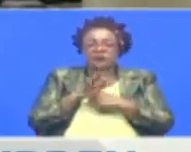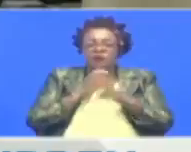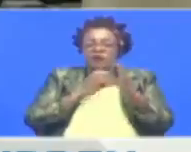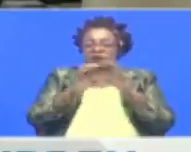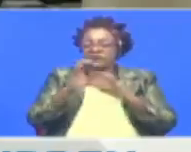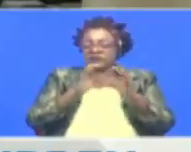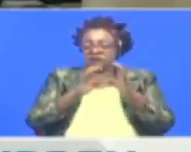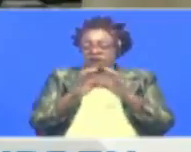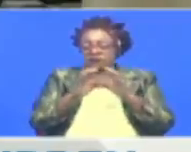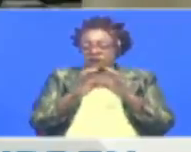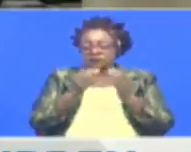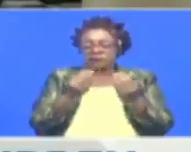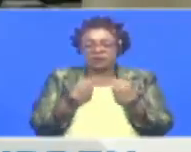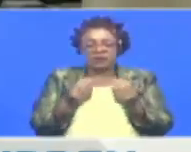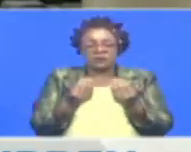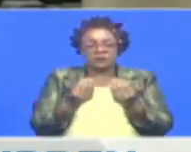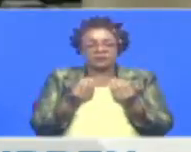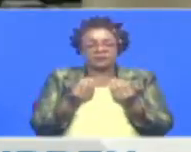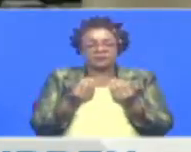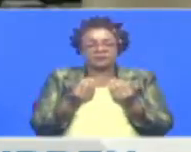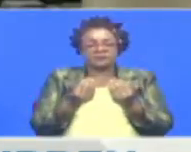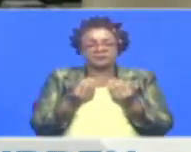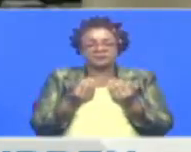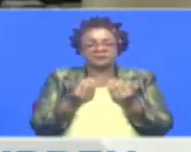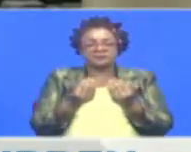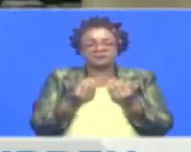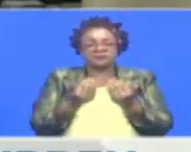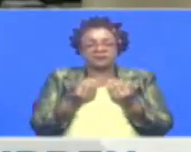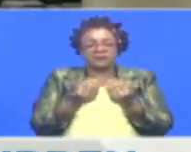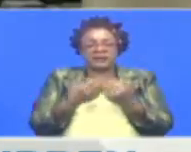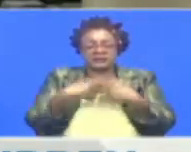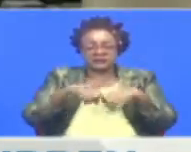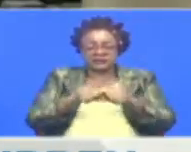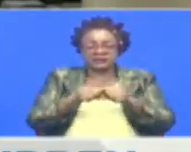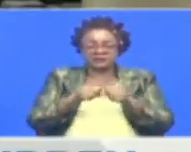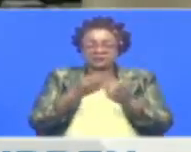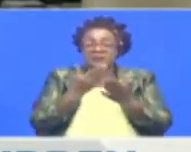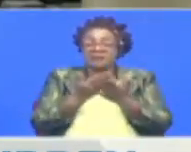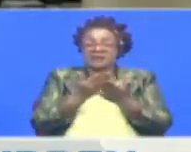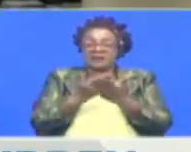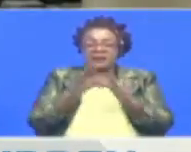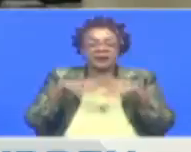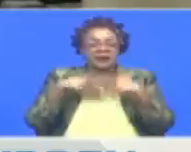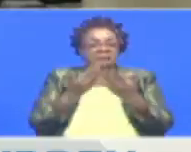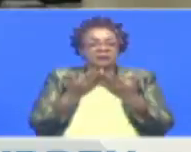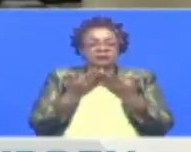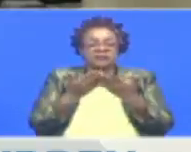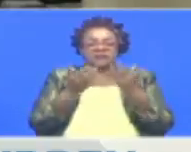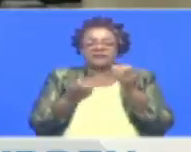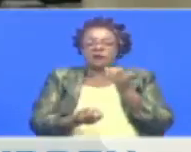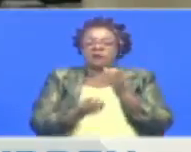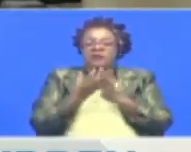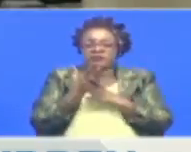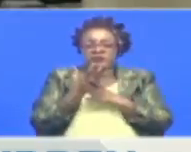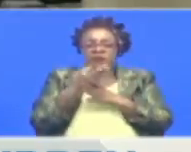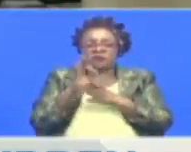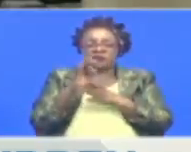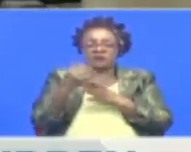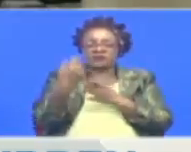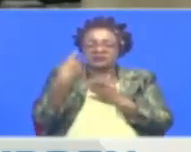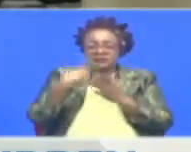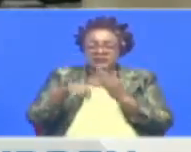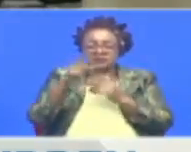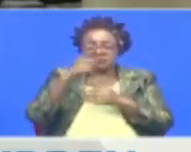conversations to now take place regarding the formulation of a tax policy